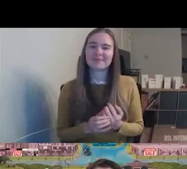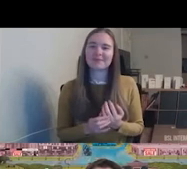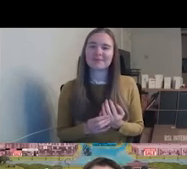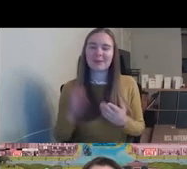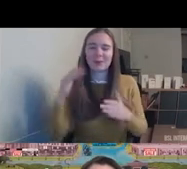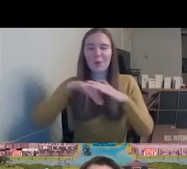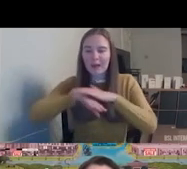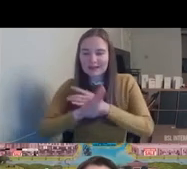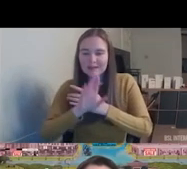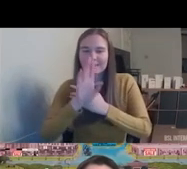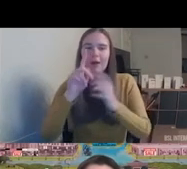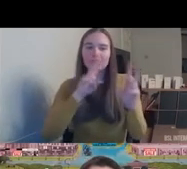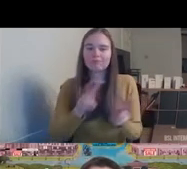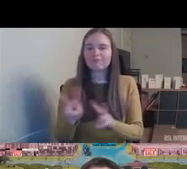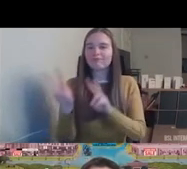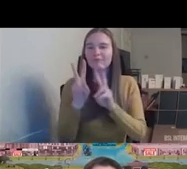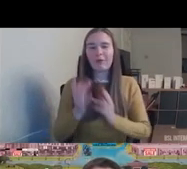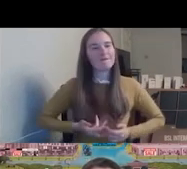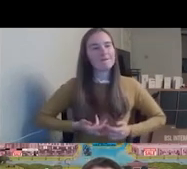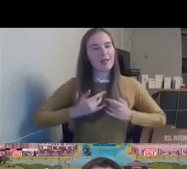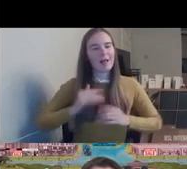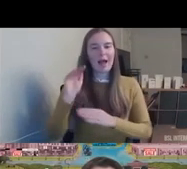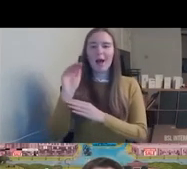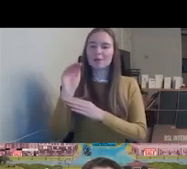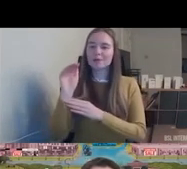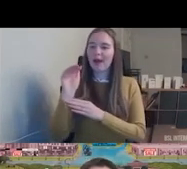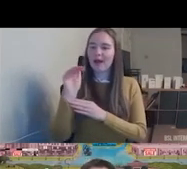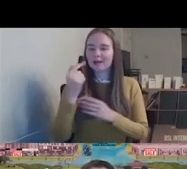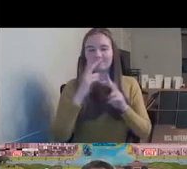you sort of find yourself outside the railings of the Garden of Delights.